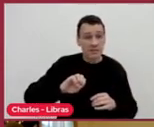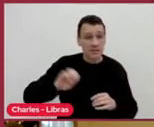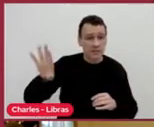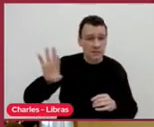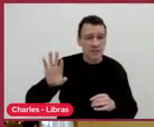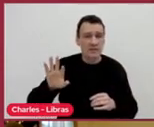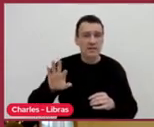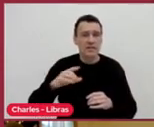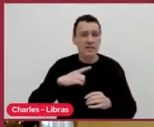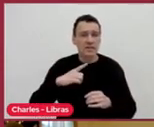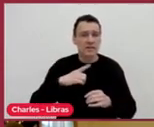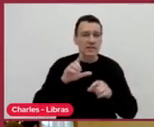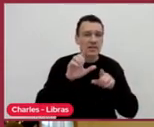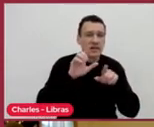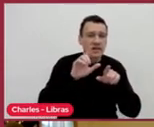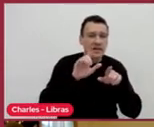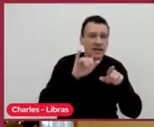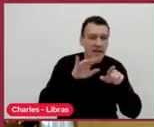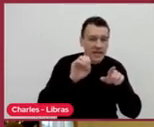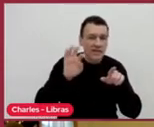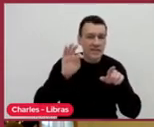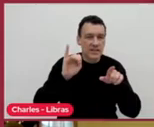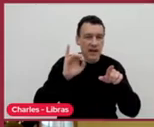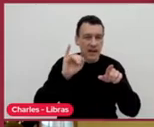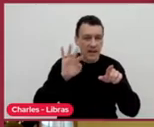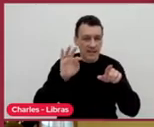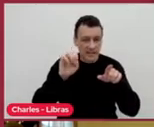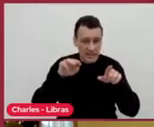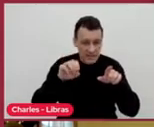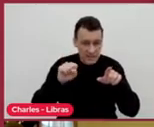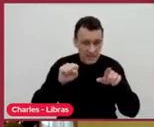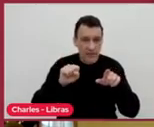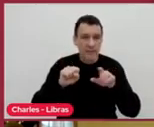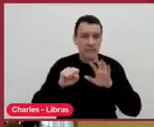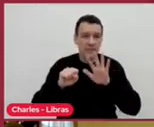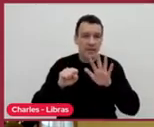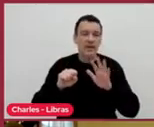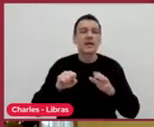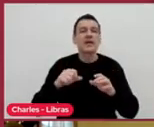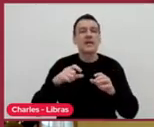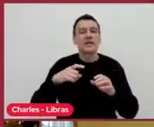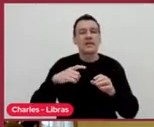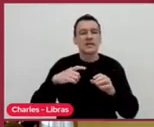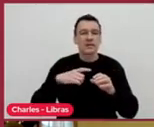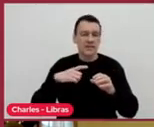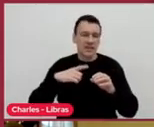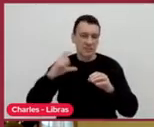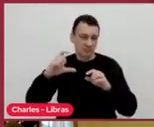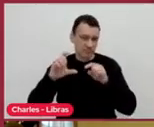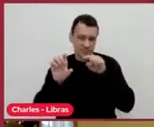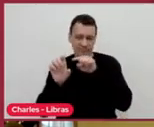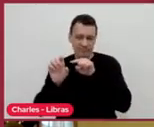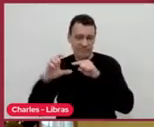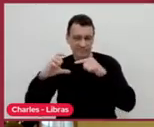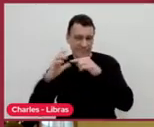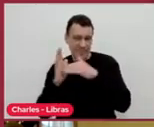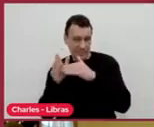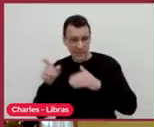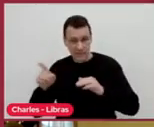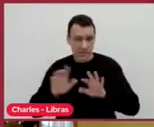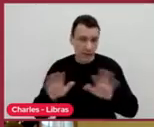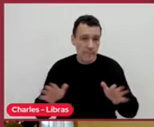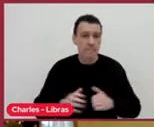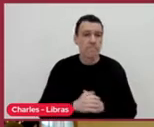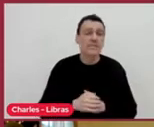line item happened, and the amount with you, not without you here, of that line item. And again, it's a